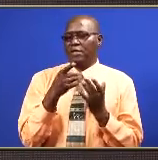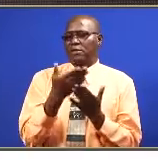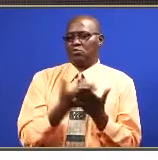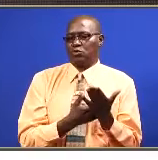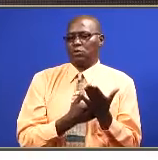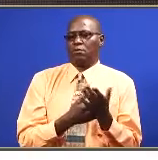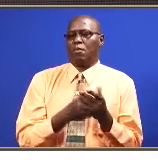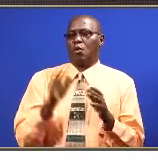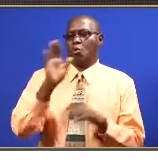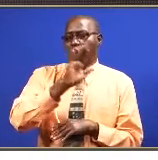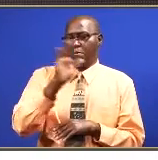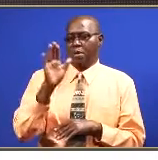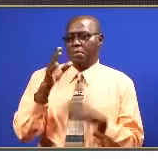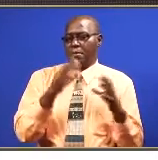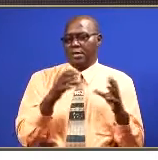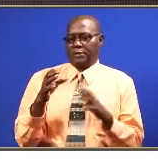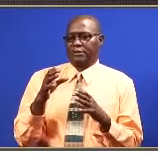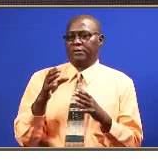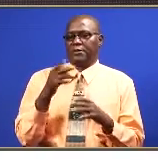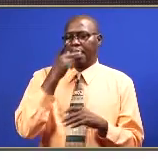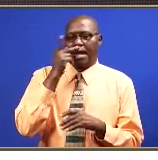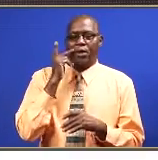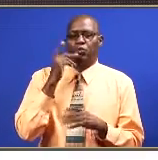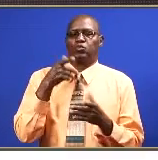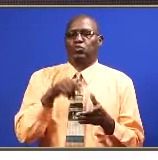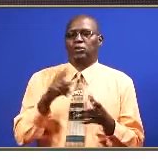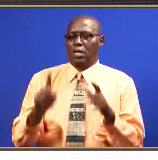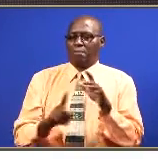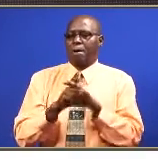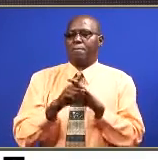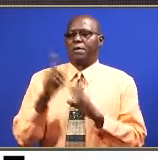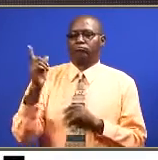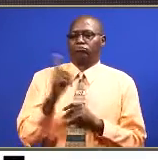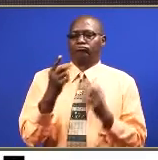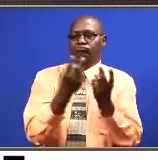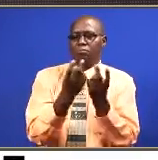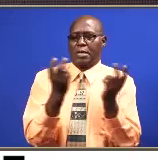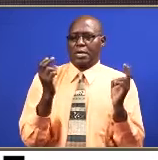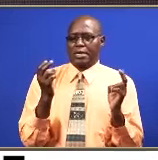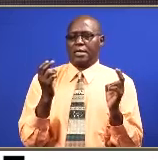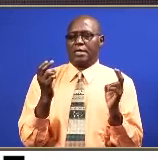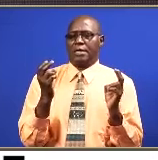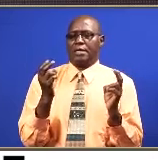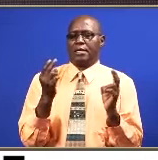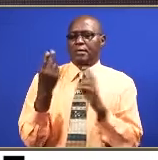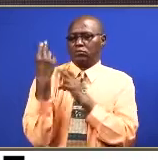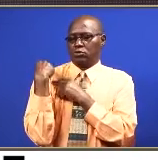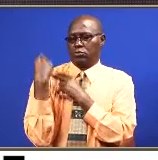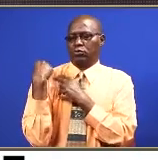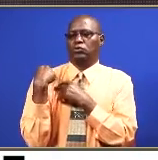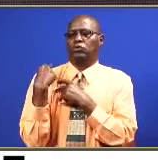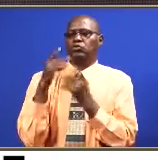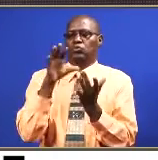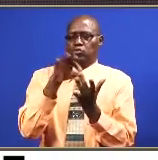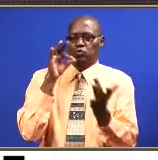Wiper Party leader Kalonzo Musyoka has today appeared before the 7-member selection panel led by Noah Wekesa, tasked to assess the Azimio Umoja One